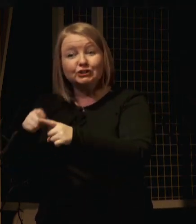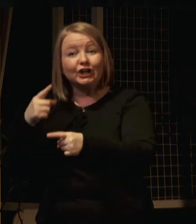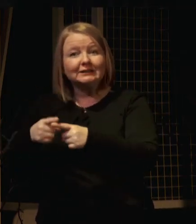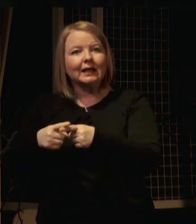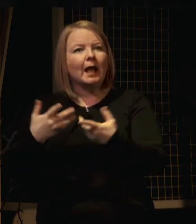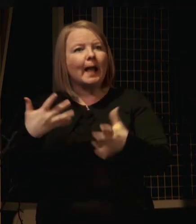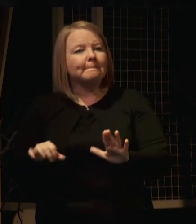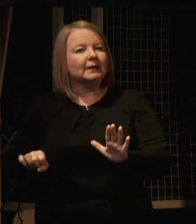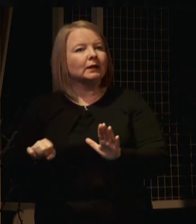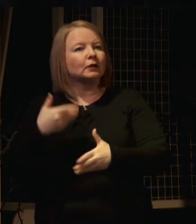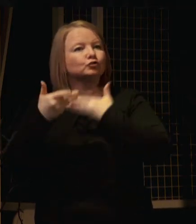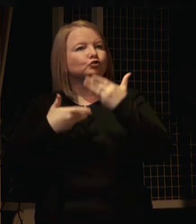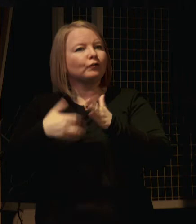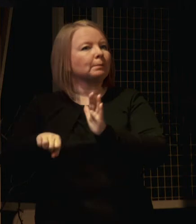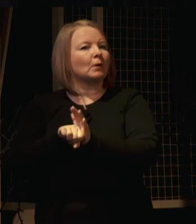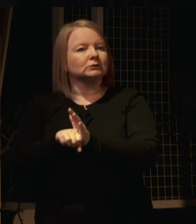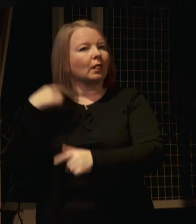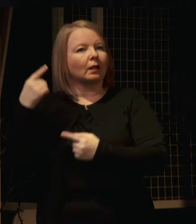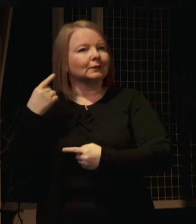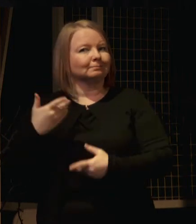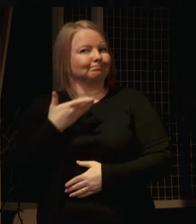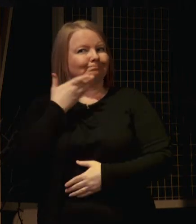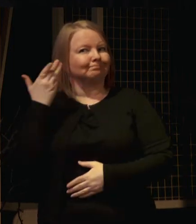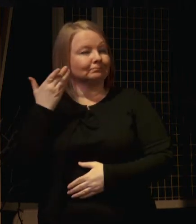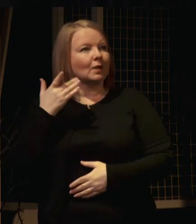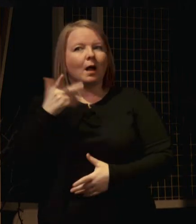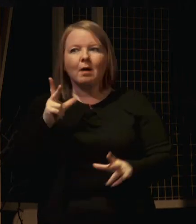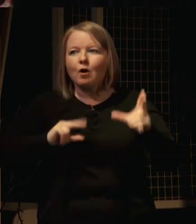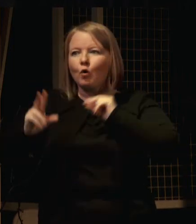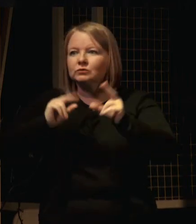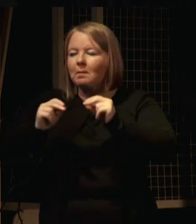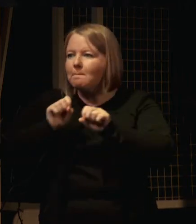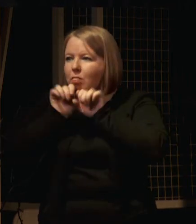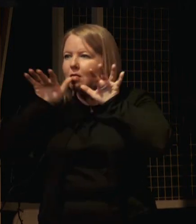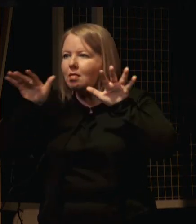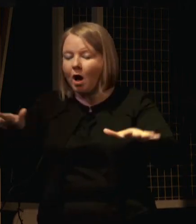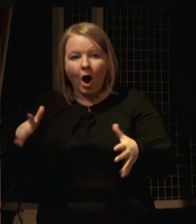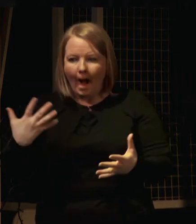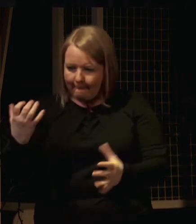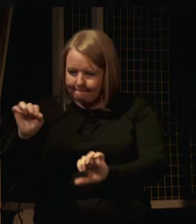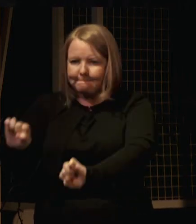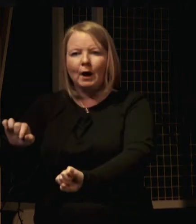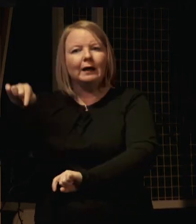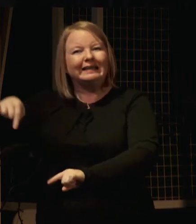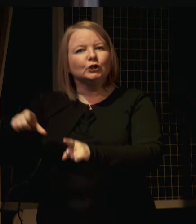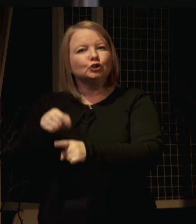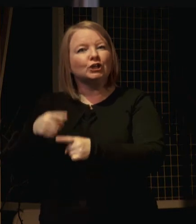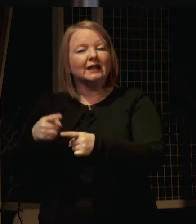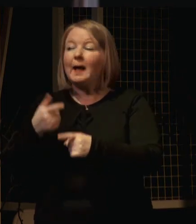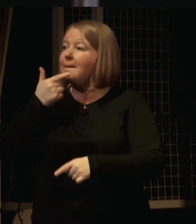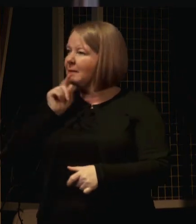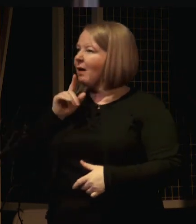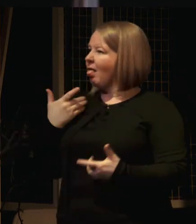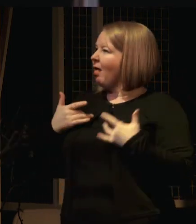another Jack the Ripper murder since then. Well, of course, the gossiping goes into overdrive. We've caught Jack the Ripper in Dundee. That's all people are actually